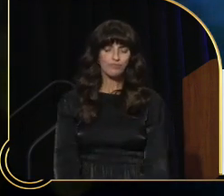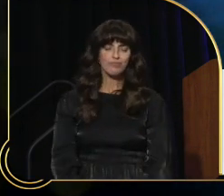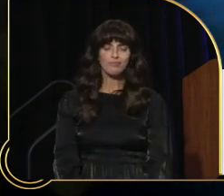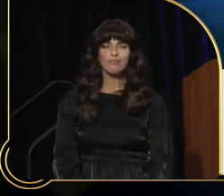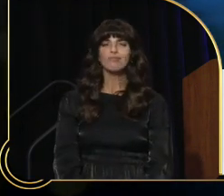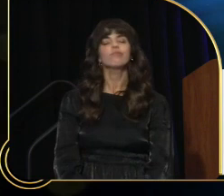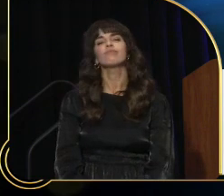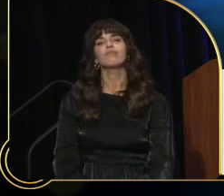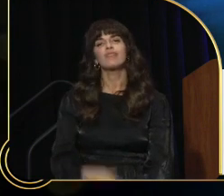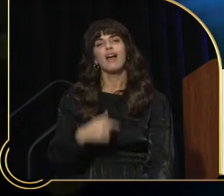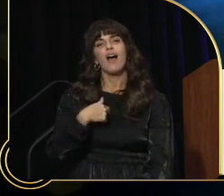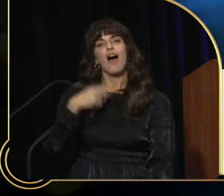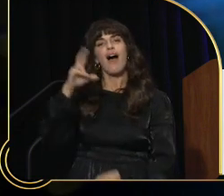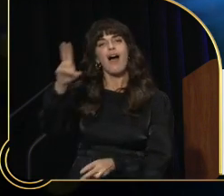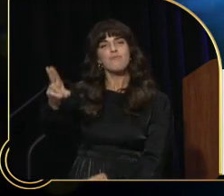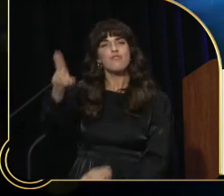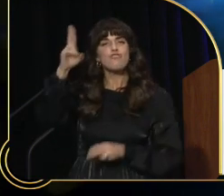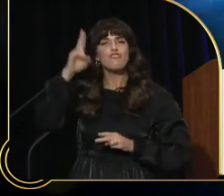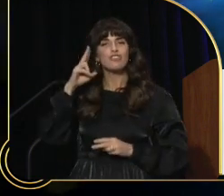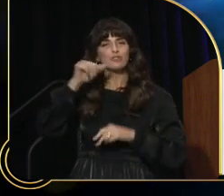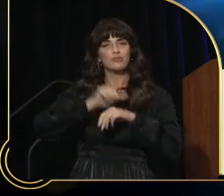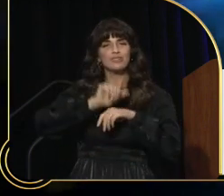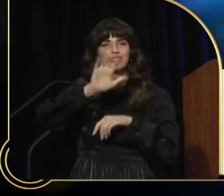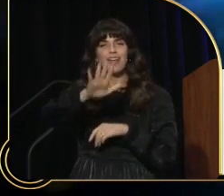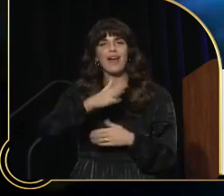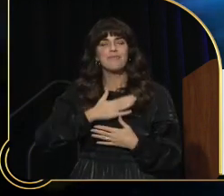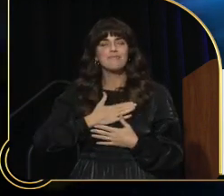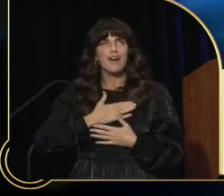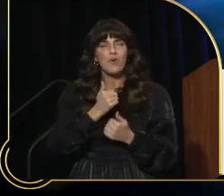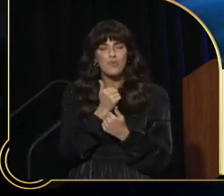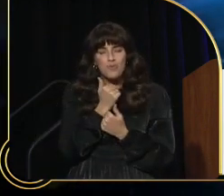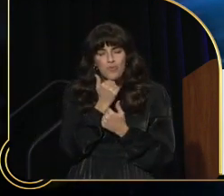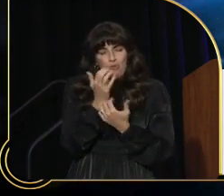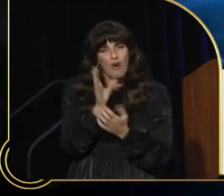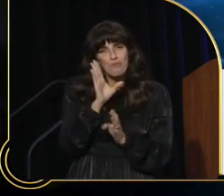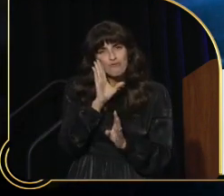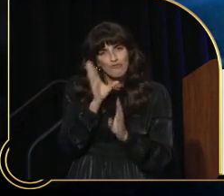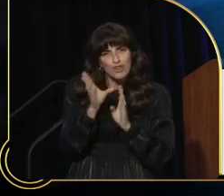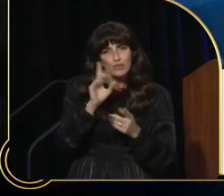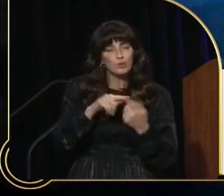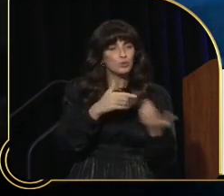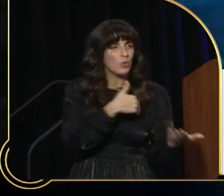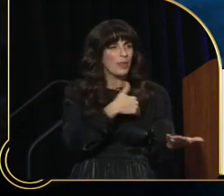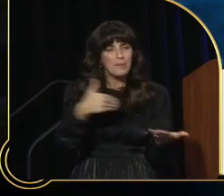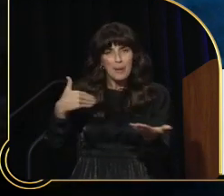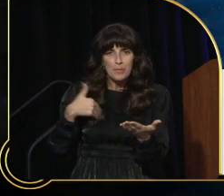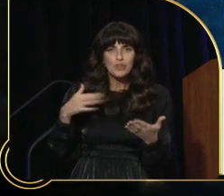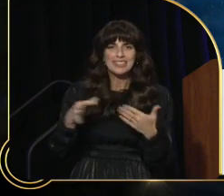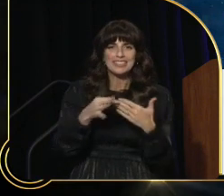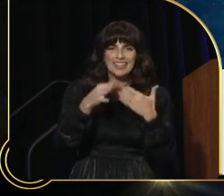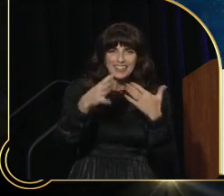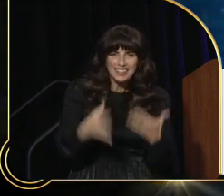I'm honored to send my warmest greetings to the members, leaders, and distinguished guests